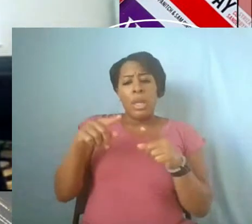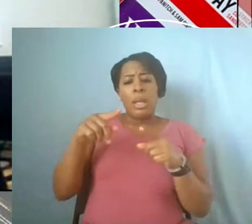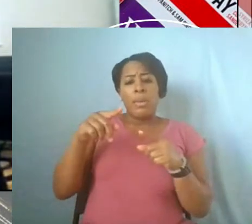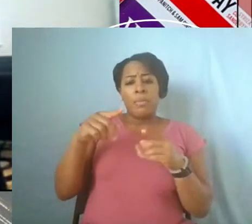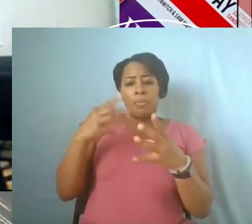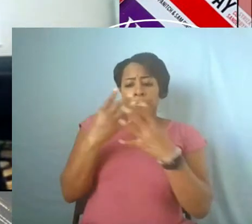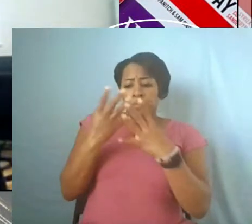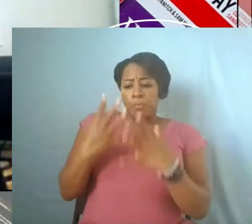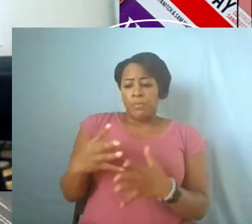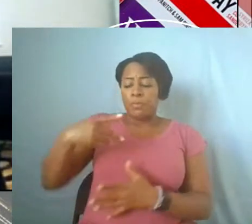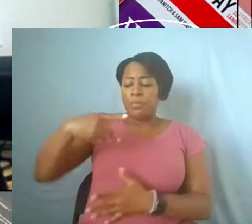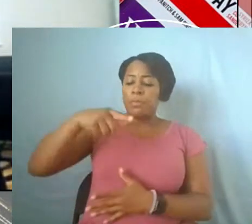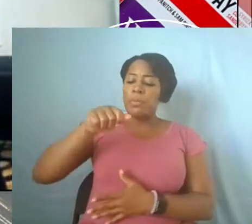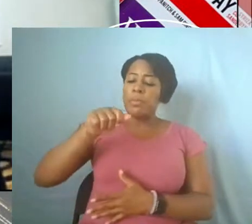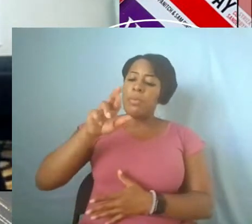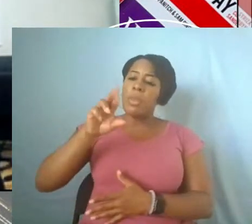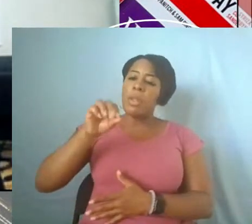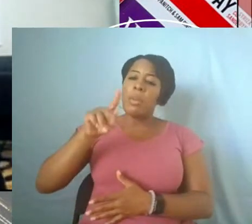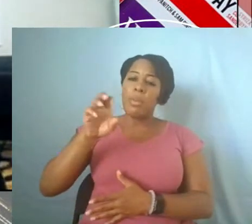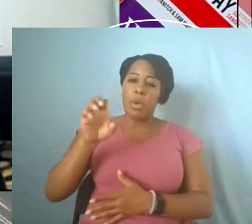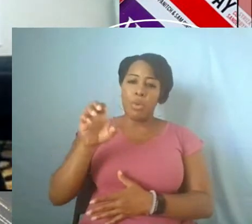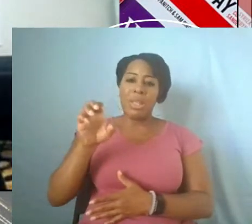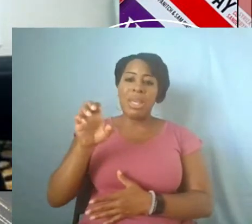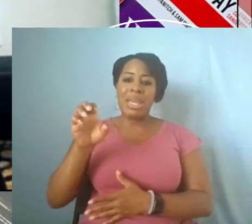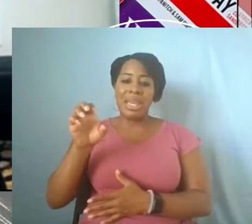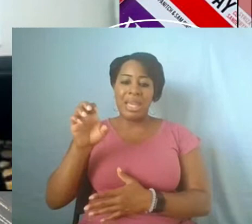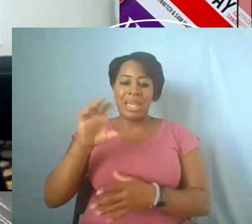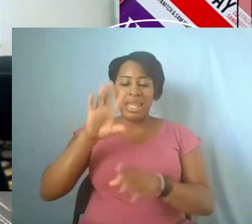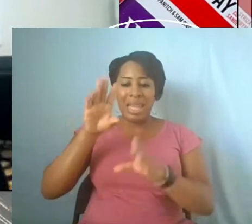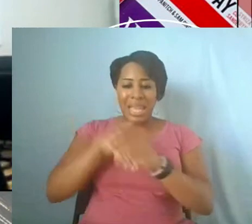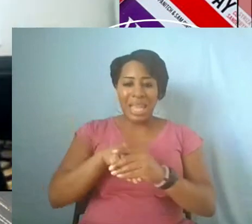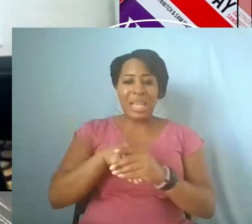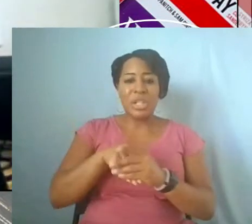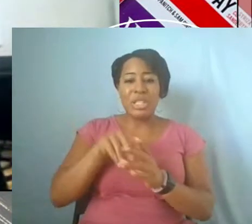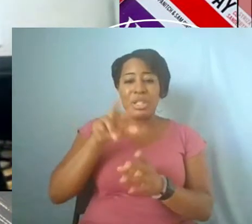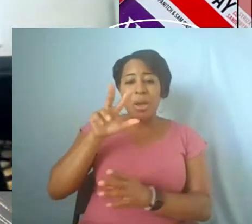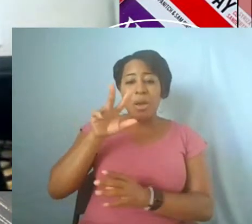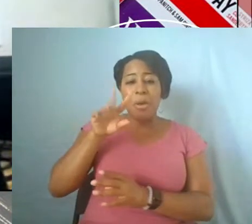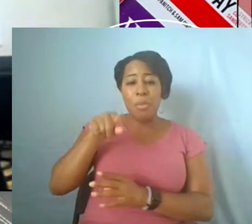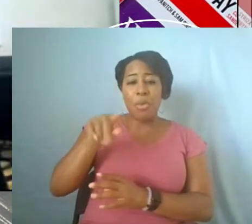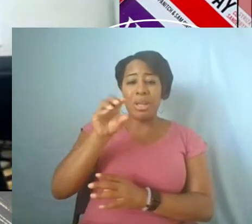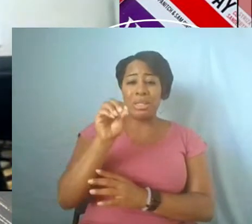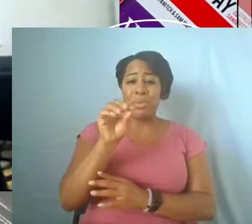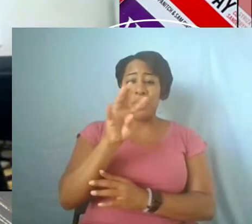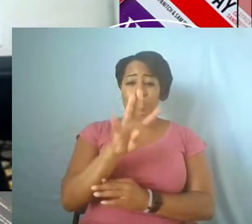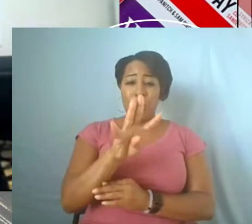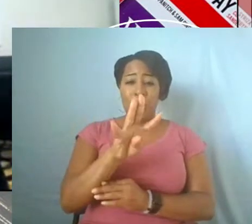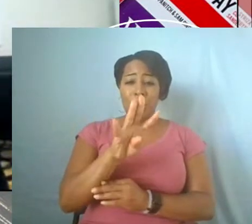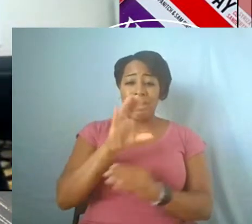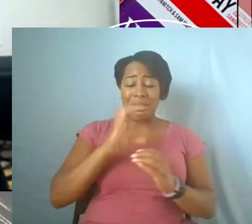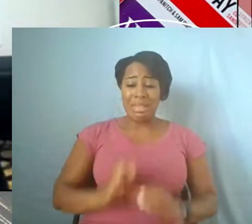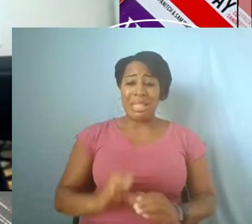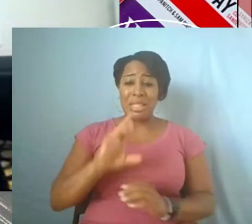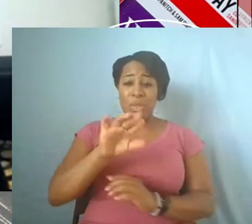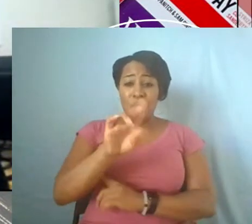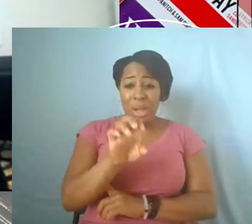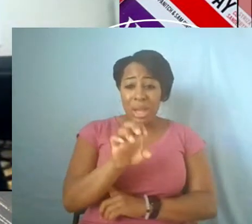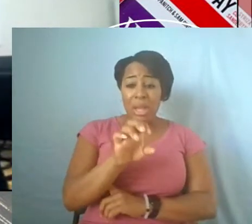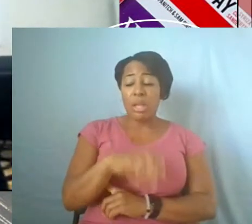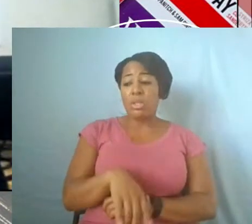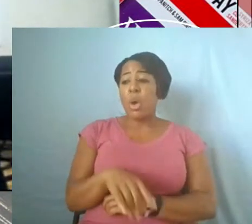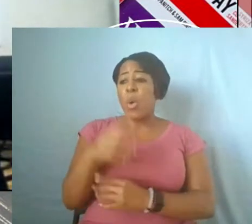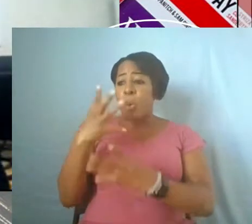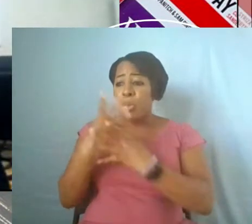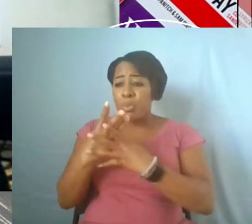is 0.04% recidivism rate. This is what we're saying. Instead of sending them into prisons, into jails, and